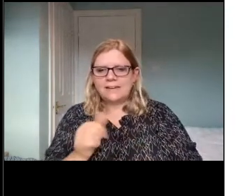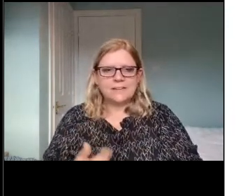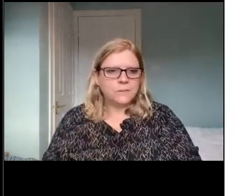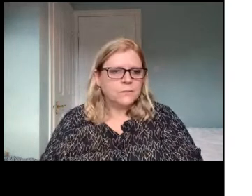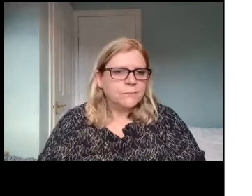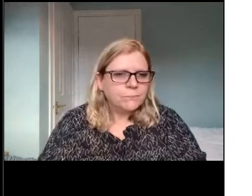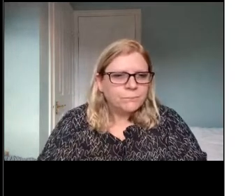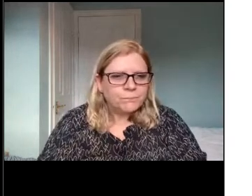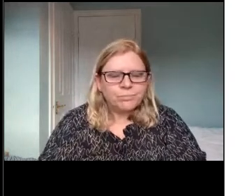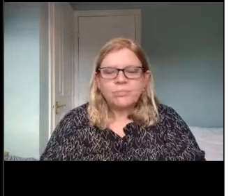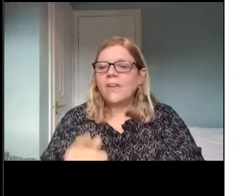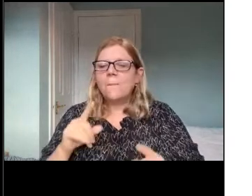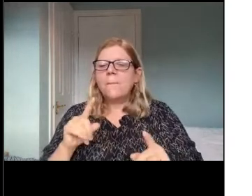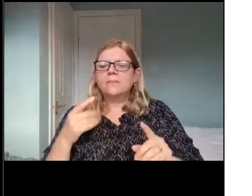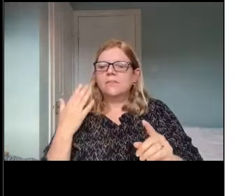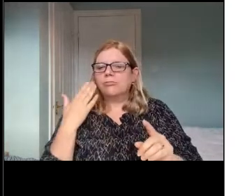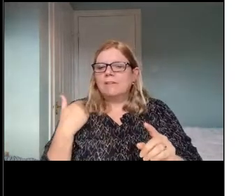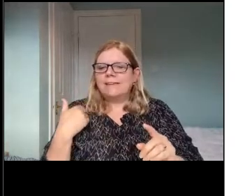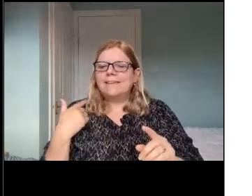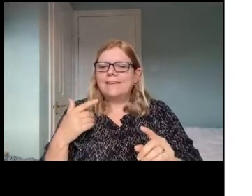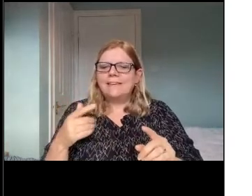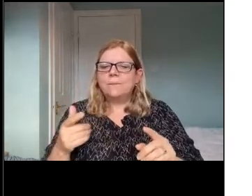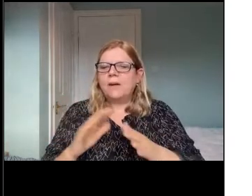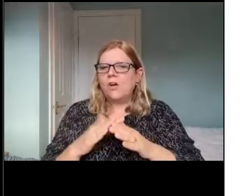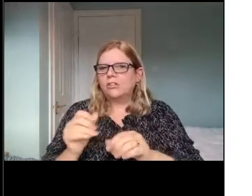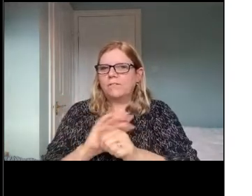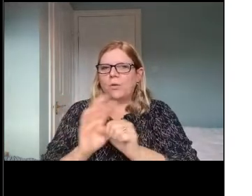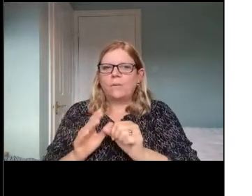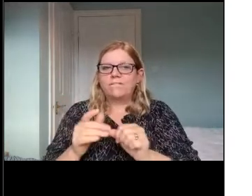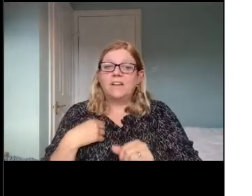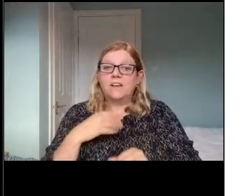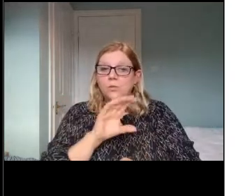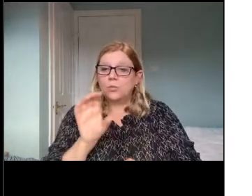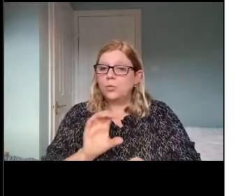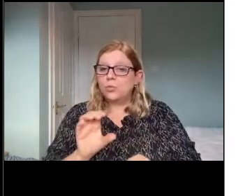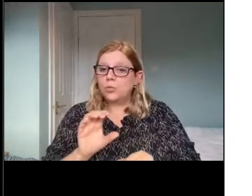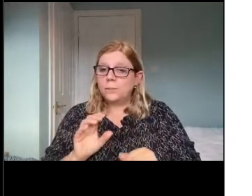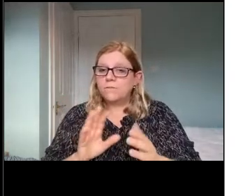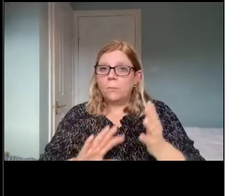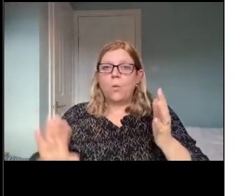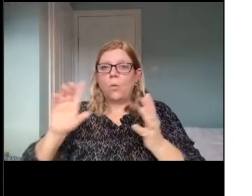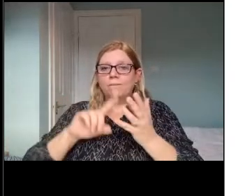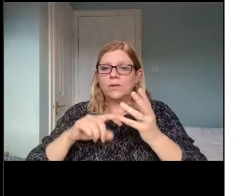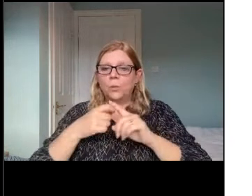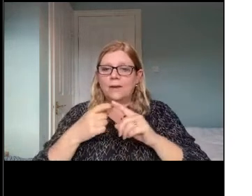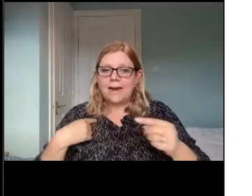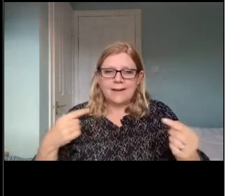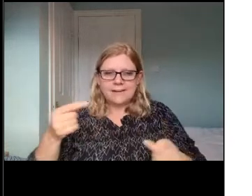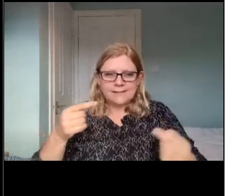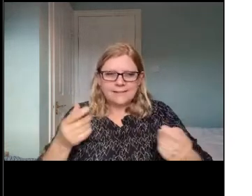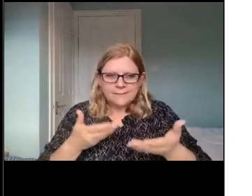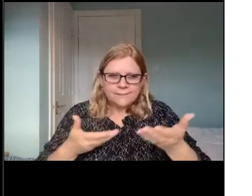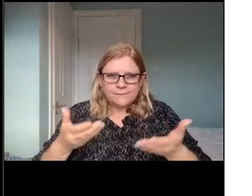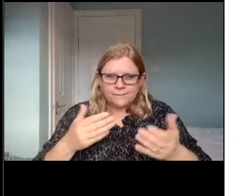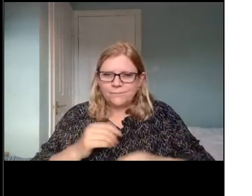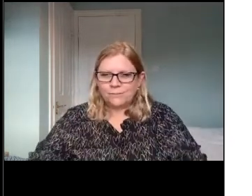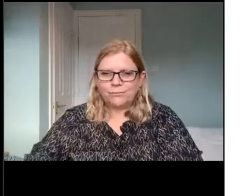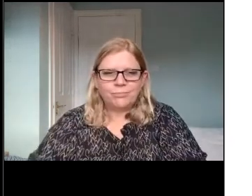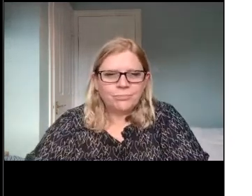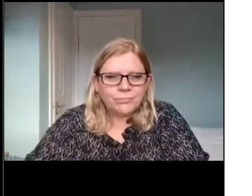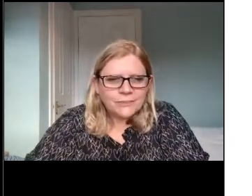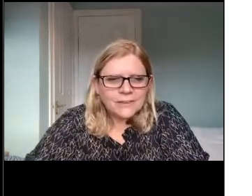And if we don't have time, then move on to the next slide. But if we do, then press play. Because of COVID, we moved the workshops online.